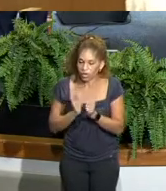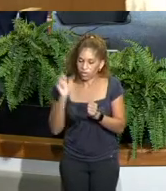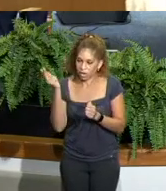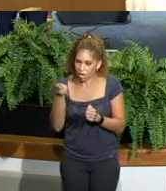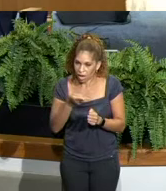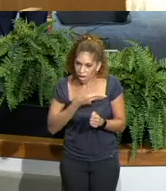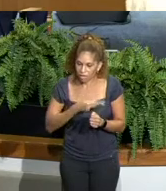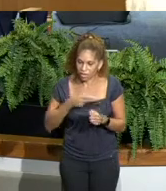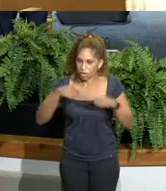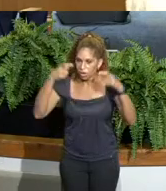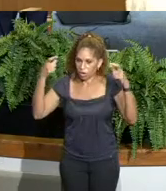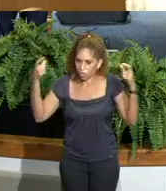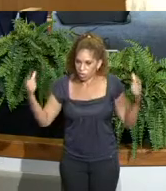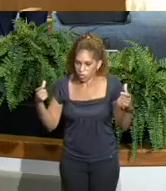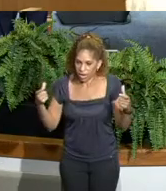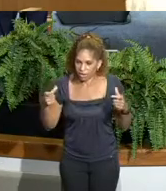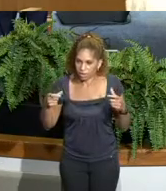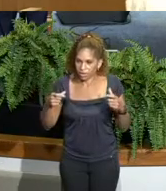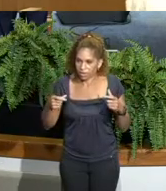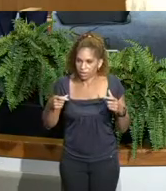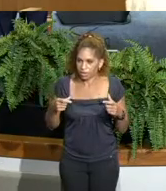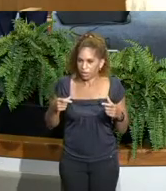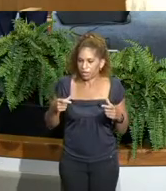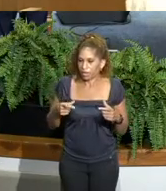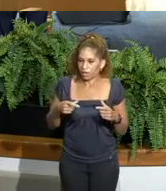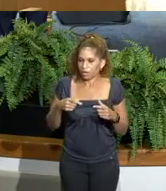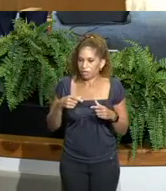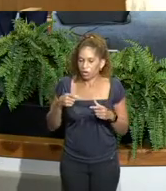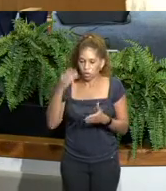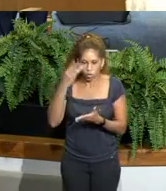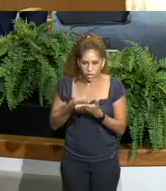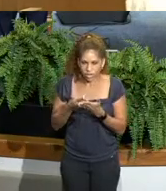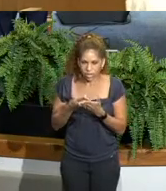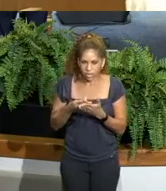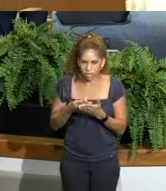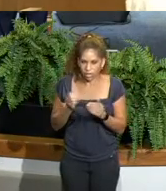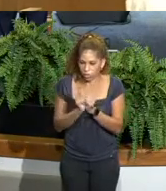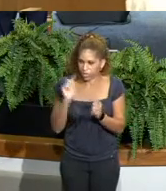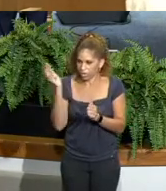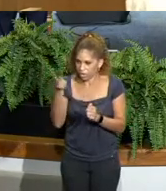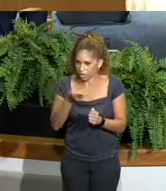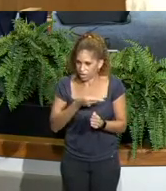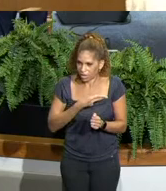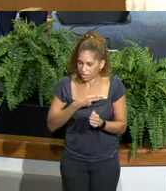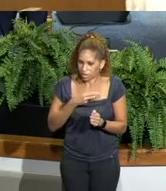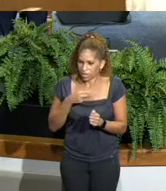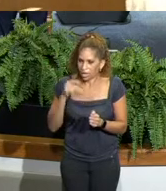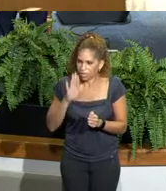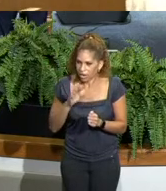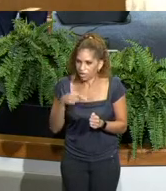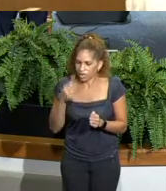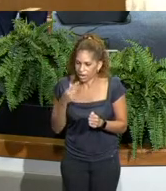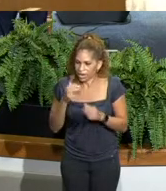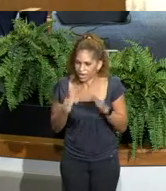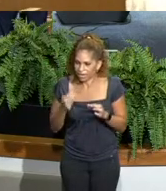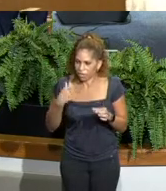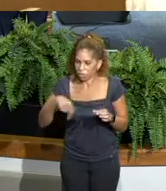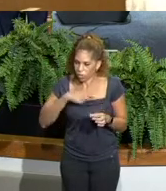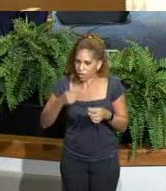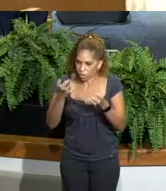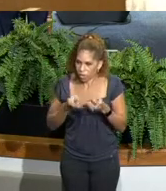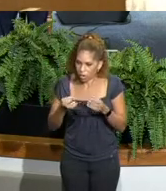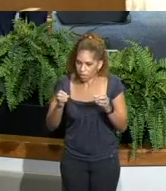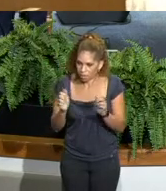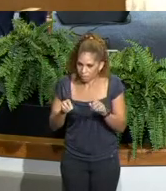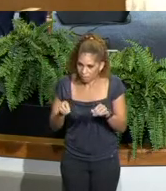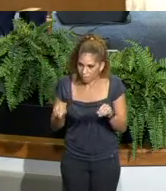great cloud of witnesses that are on our side. And what they're saying is, if we won more with